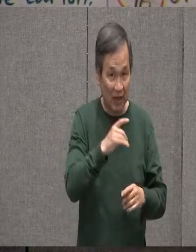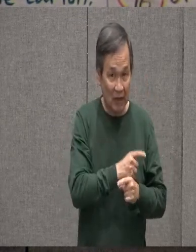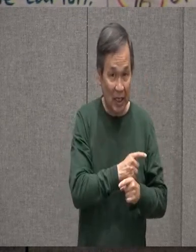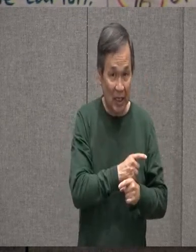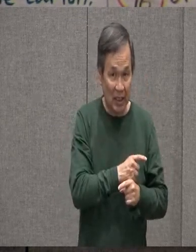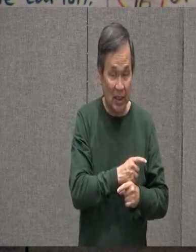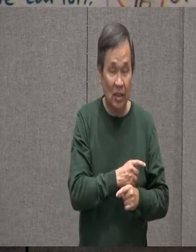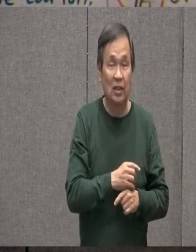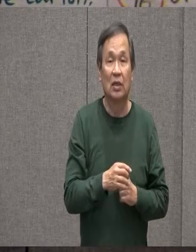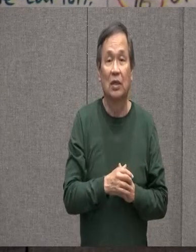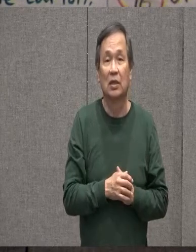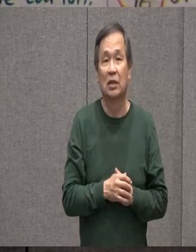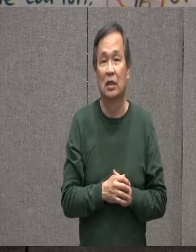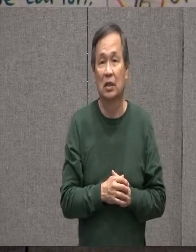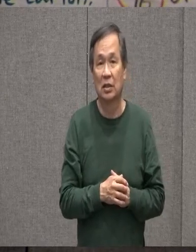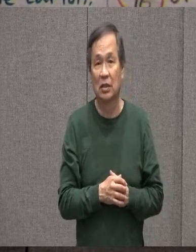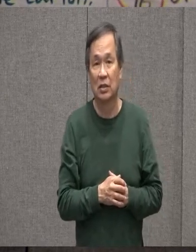denominator.